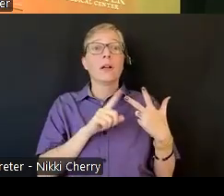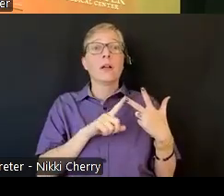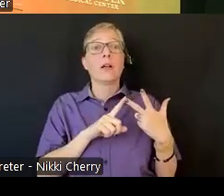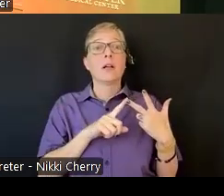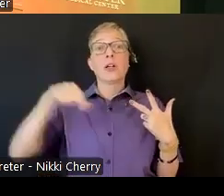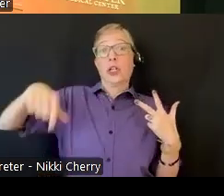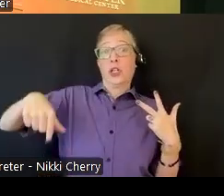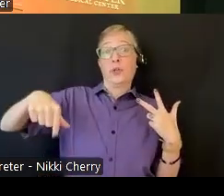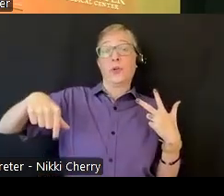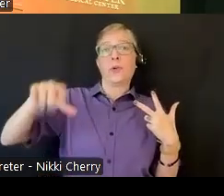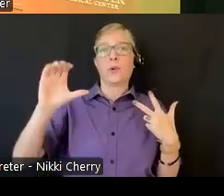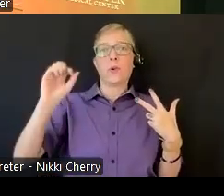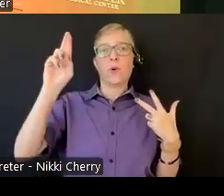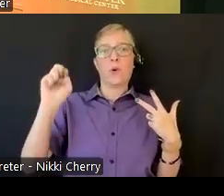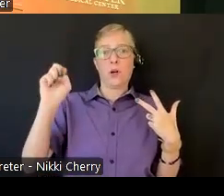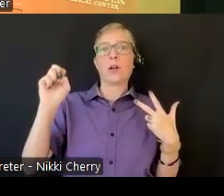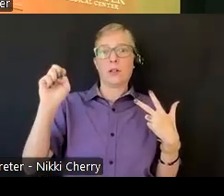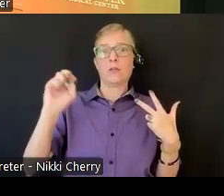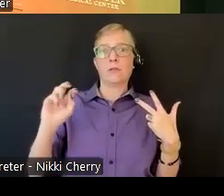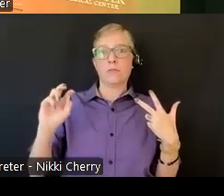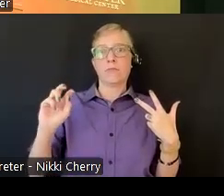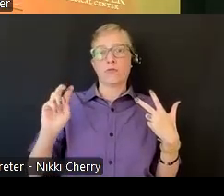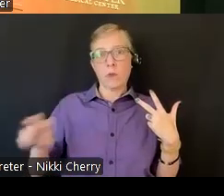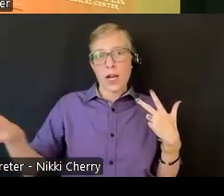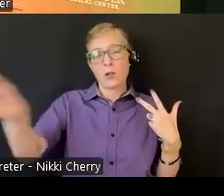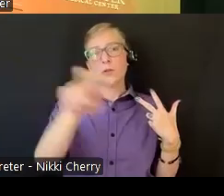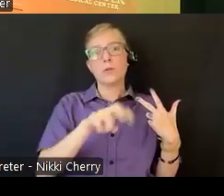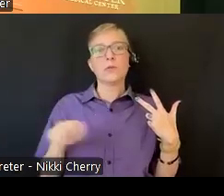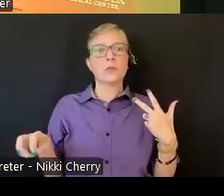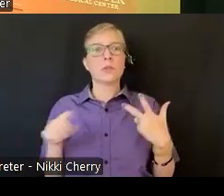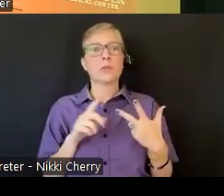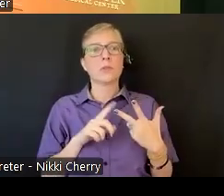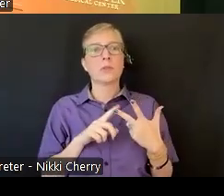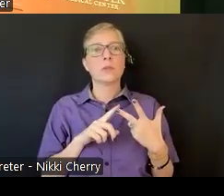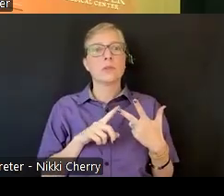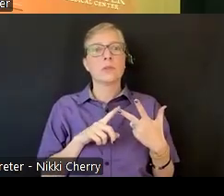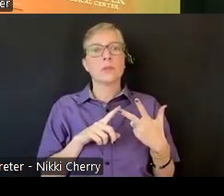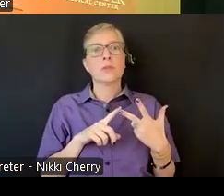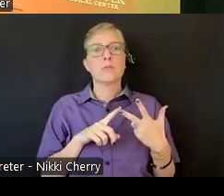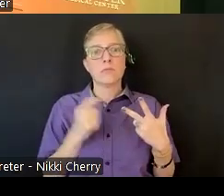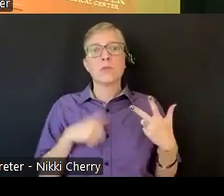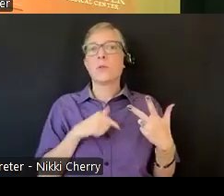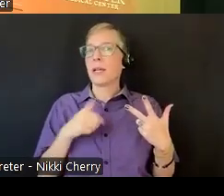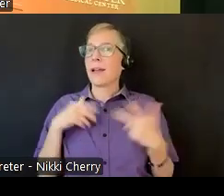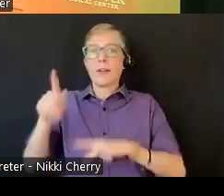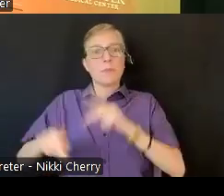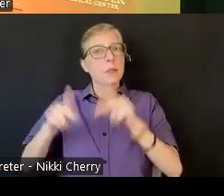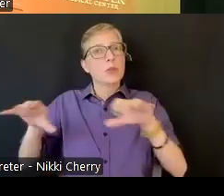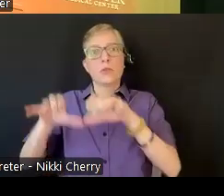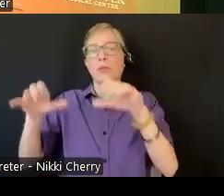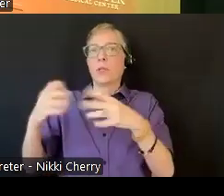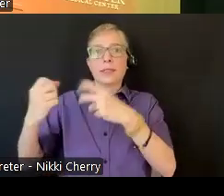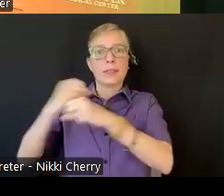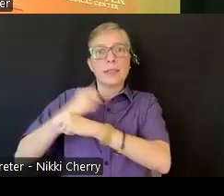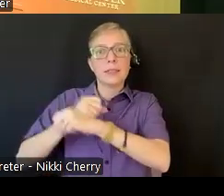faculty members supporting variety of statistical and methods related to research and QI